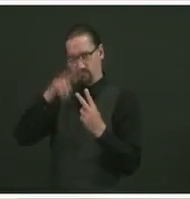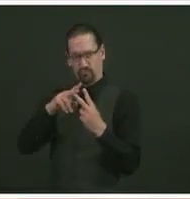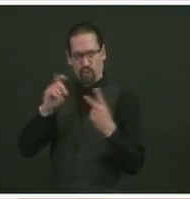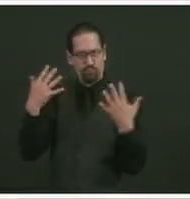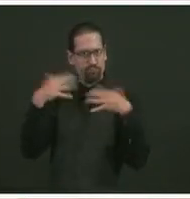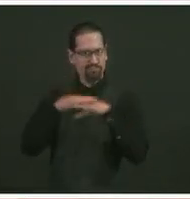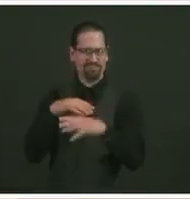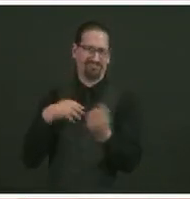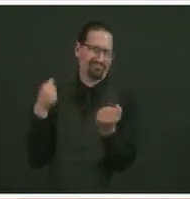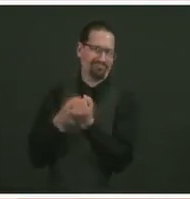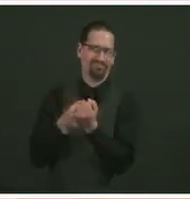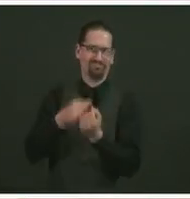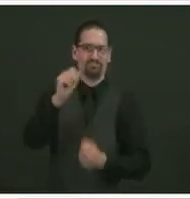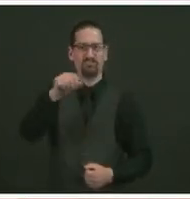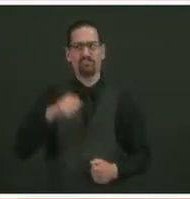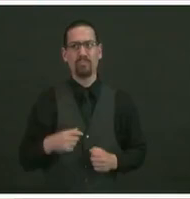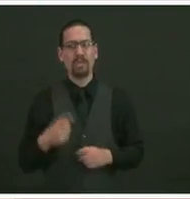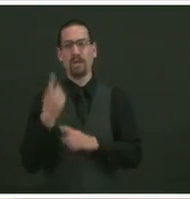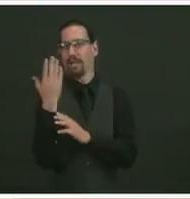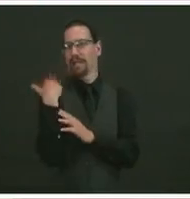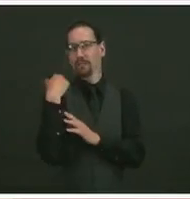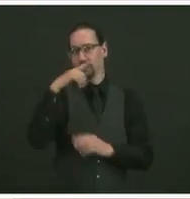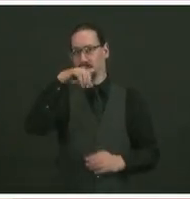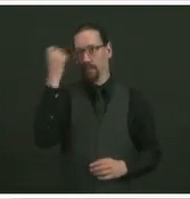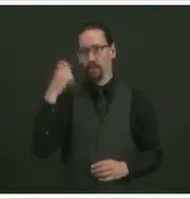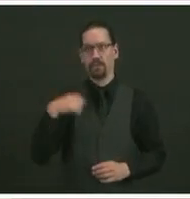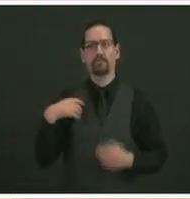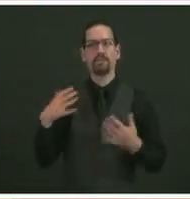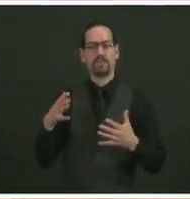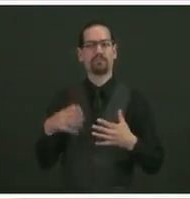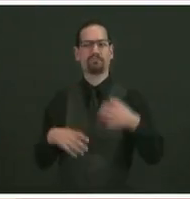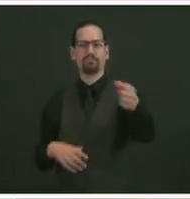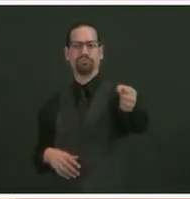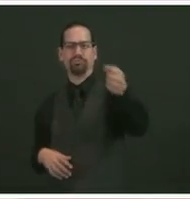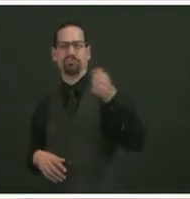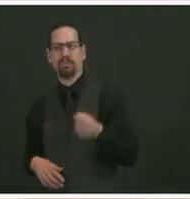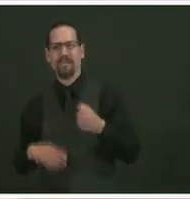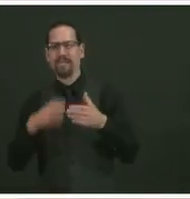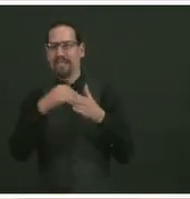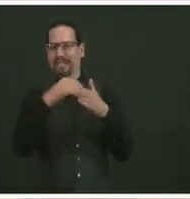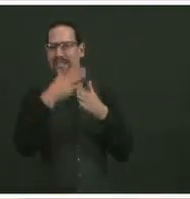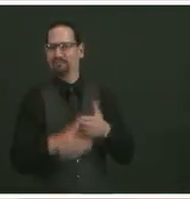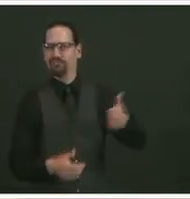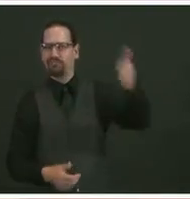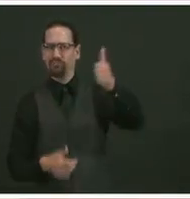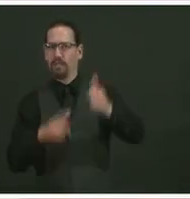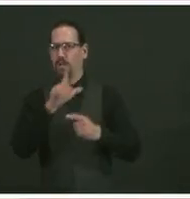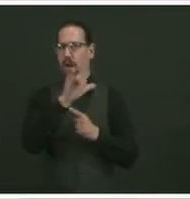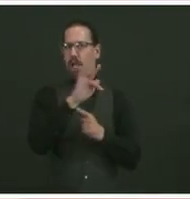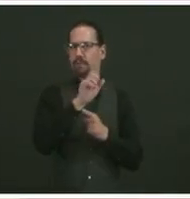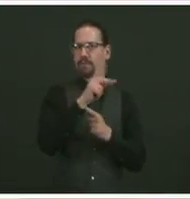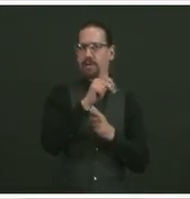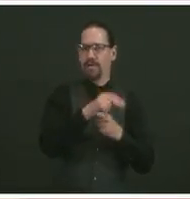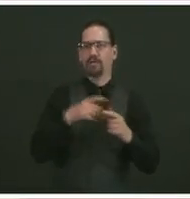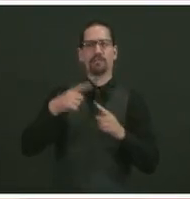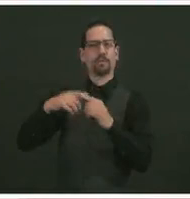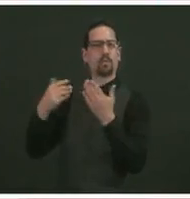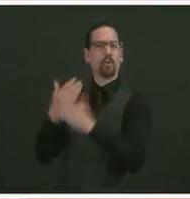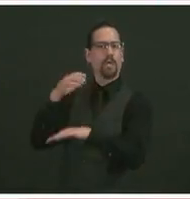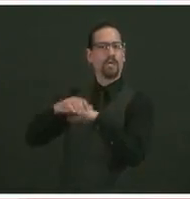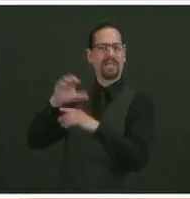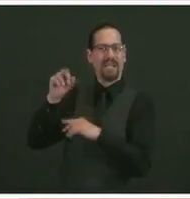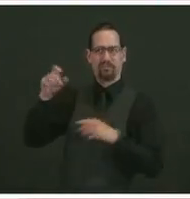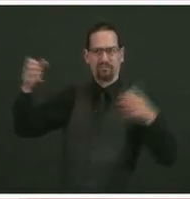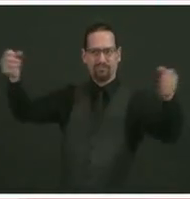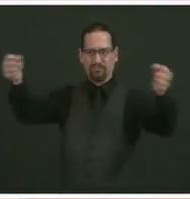to convene the leaders of those two systems in order to try to drive us towards an integrated academic